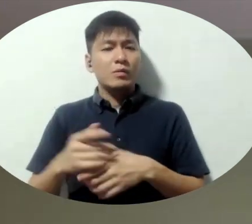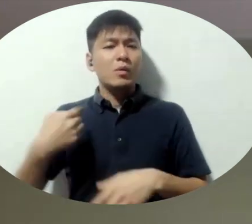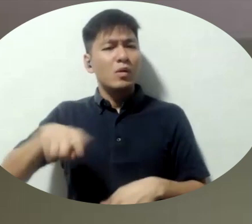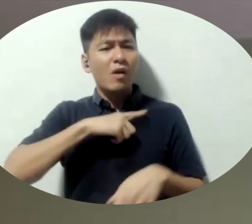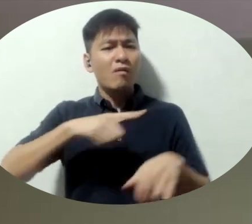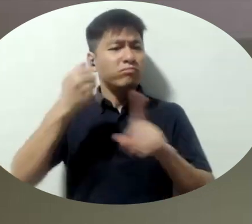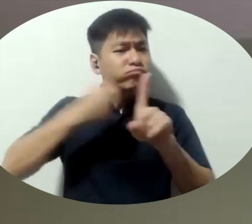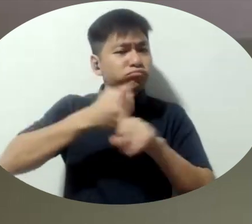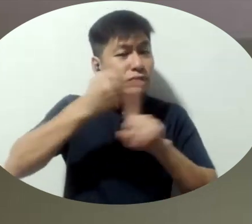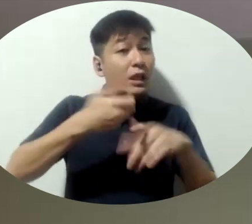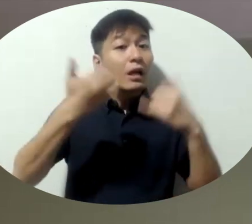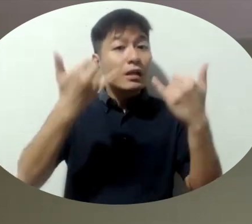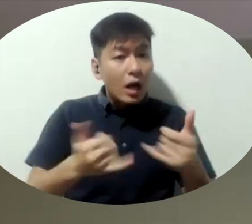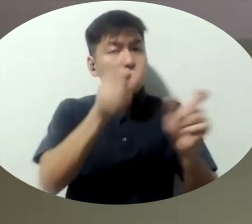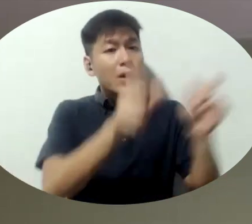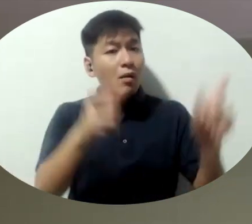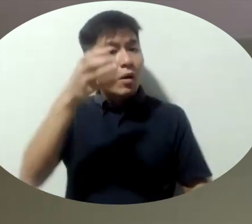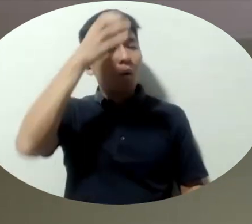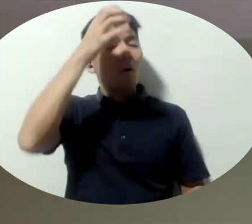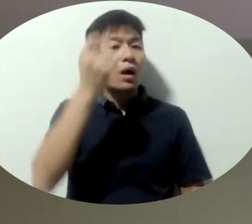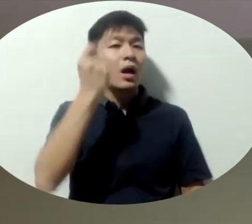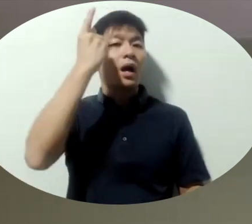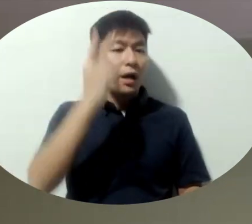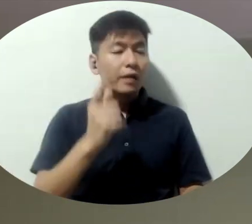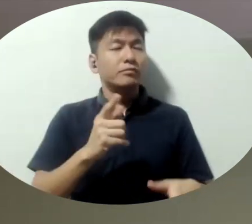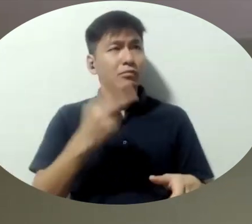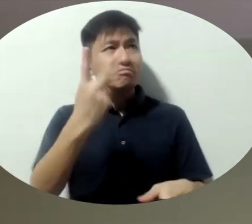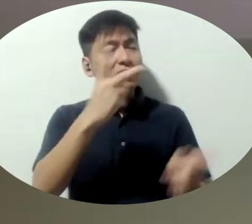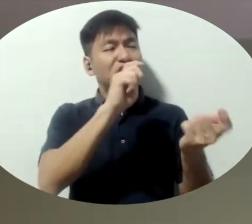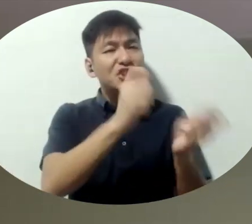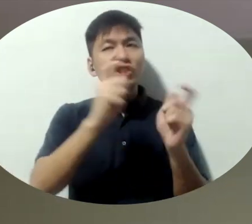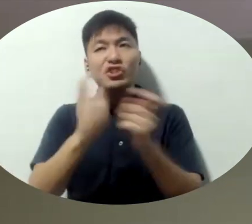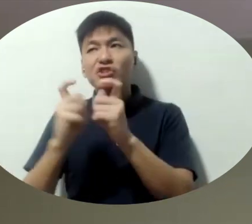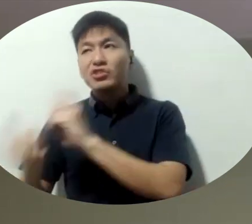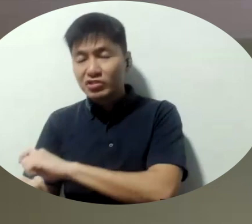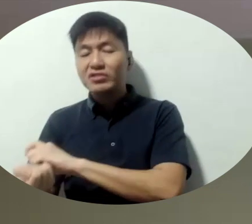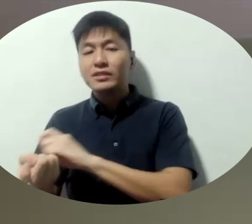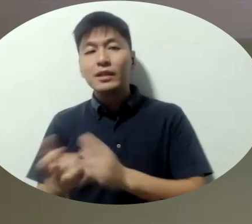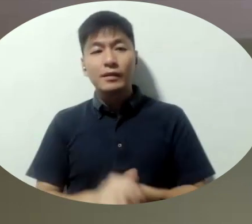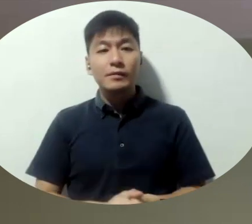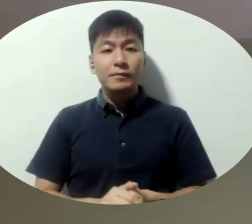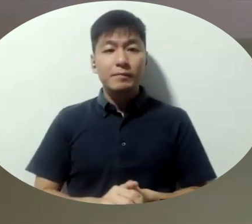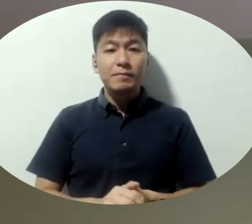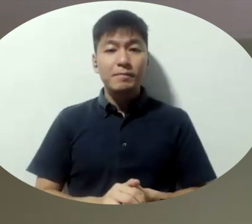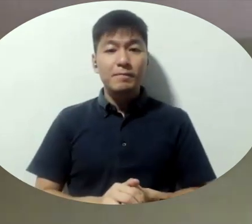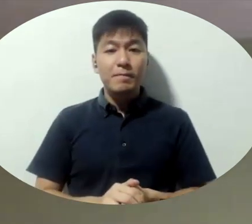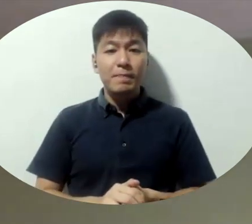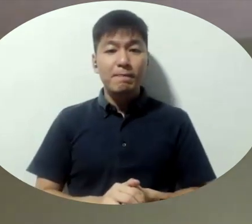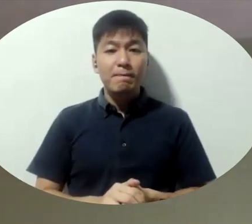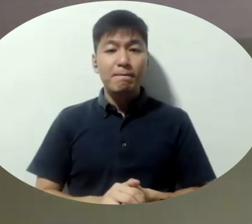first world nations. It's not just rich nations. It is changing in terms of the expectations of how this is not a medical situation,